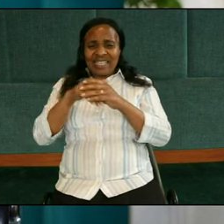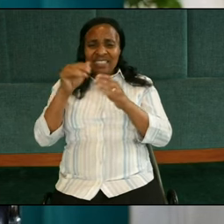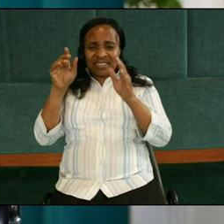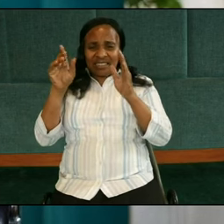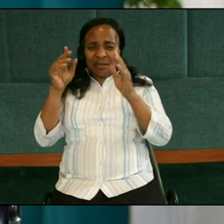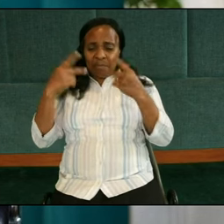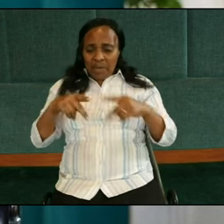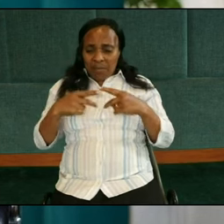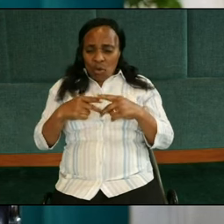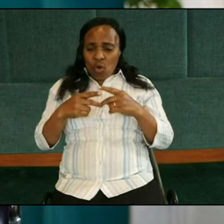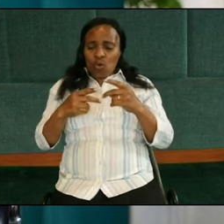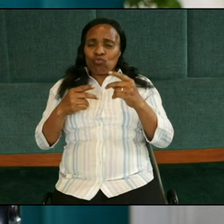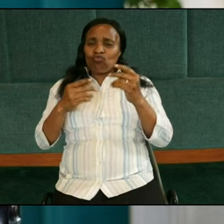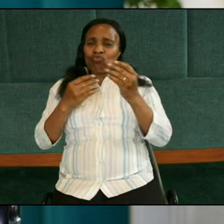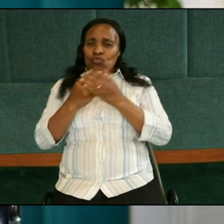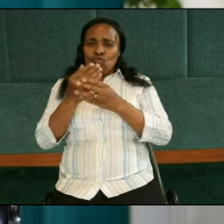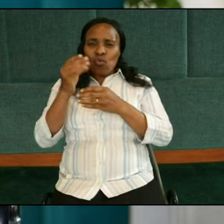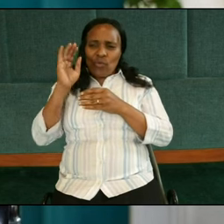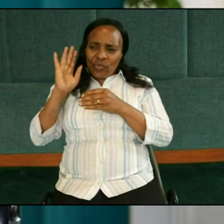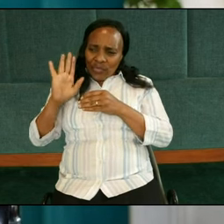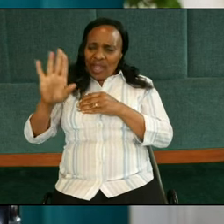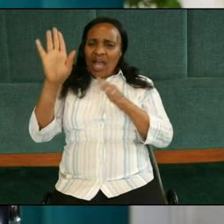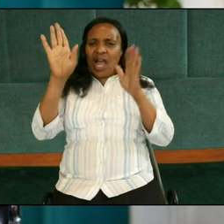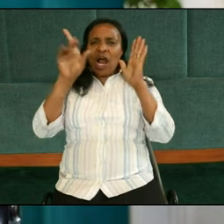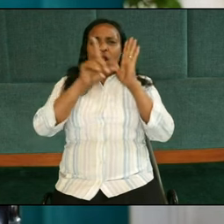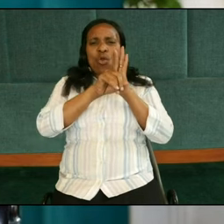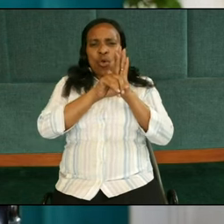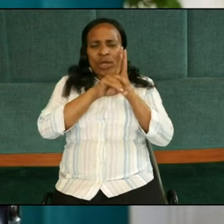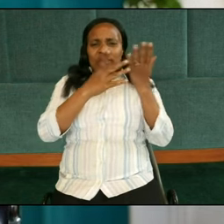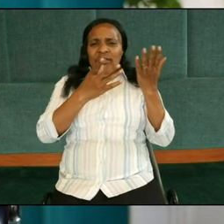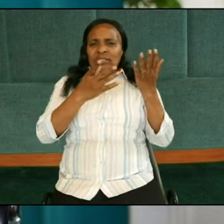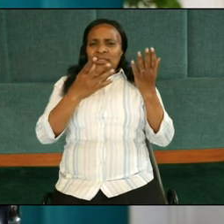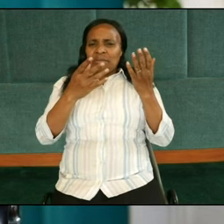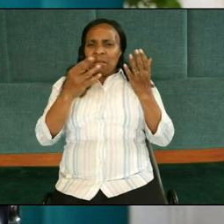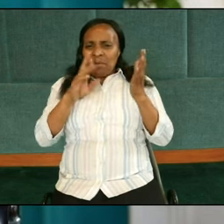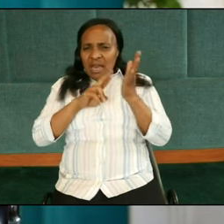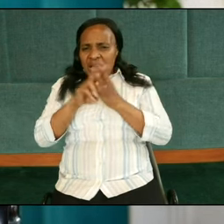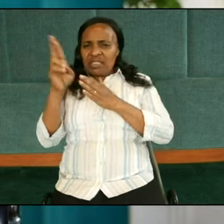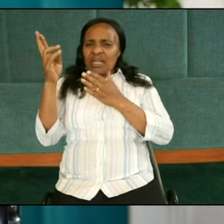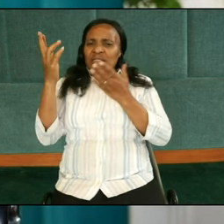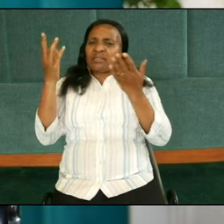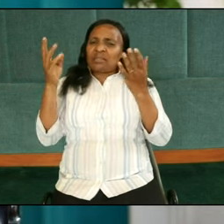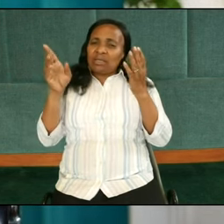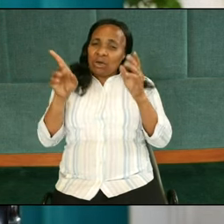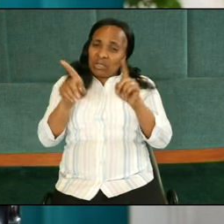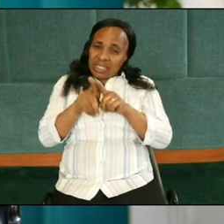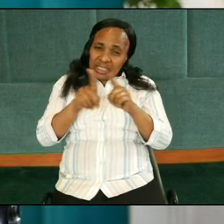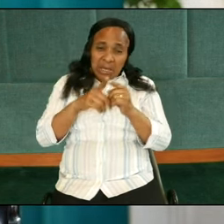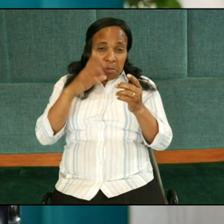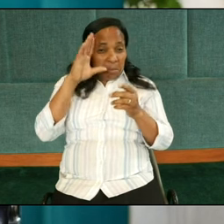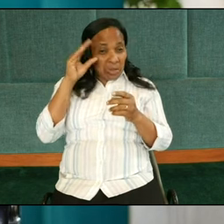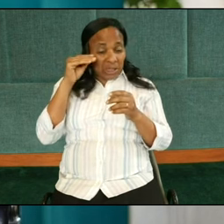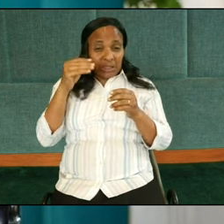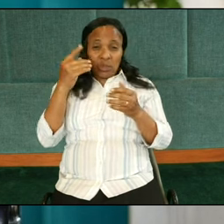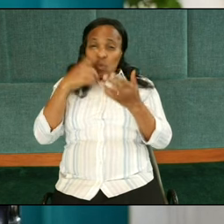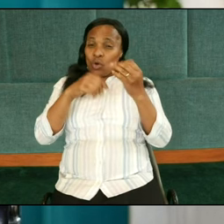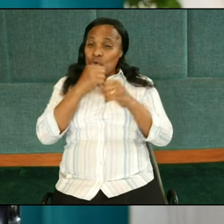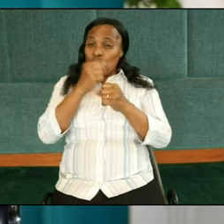know, or, you know, like so-and-so is righteous, or like, for example, Moses also? What do you think? And